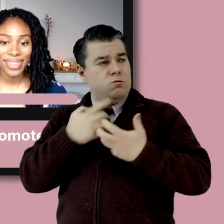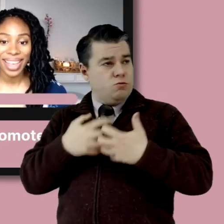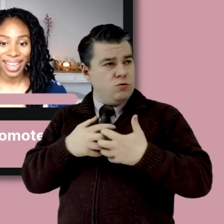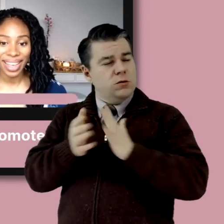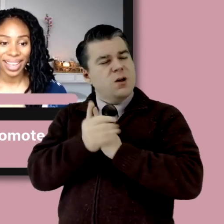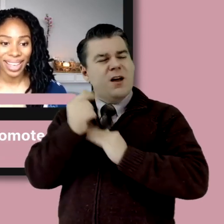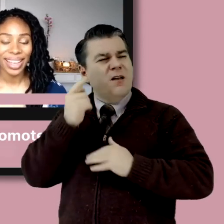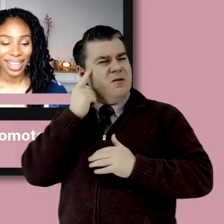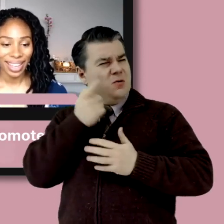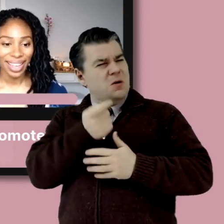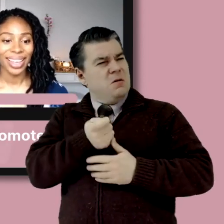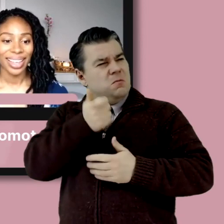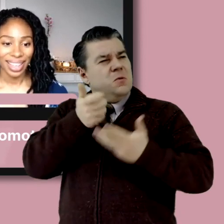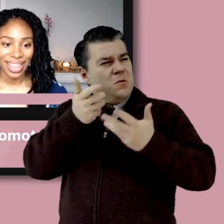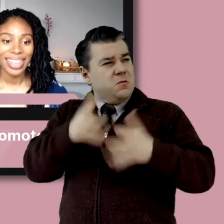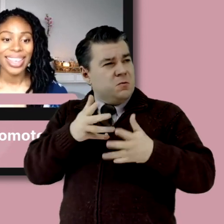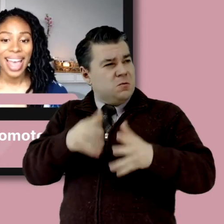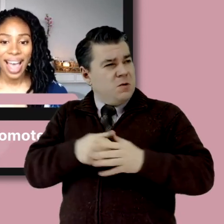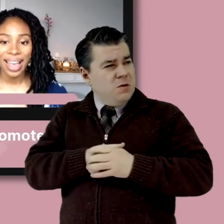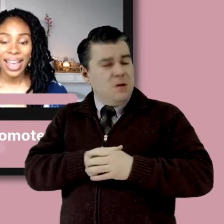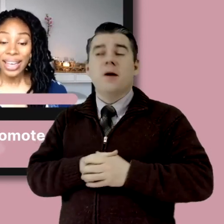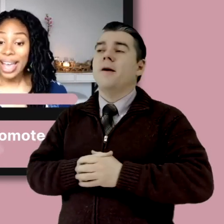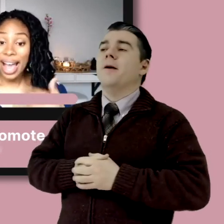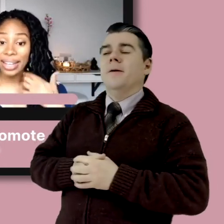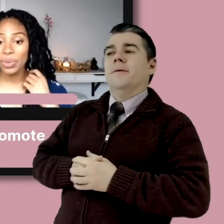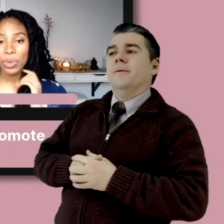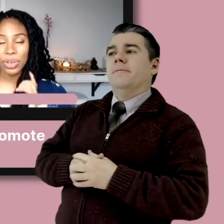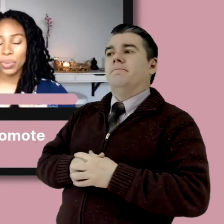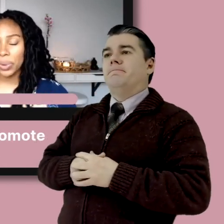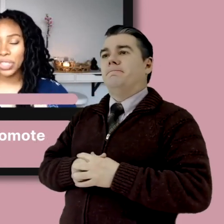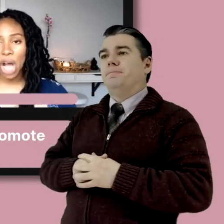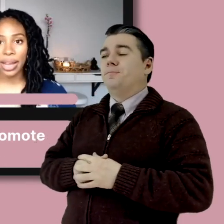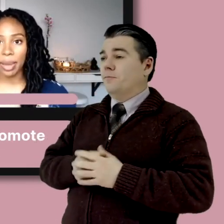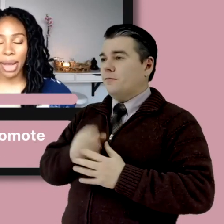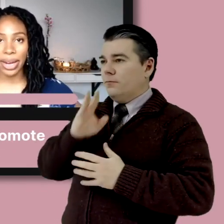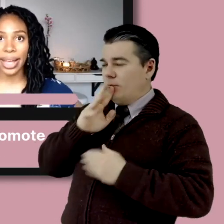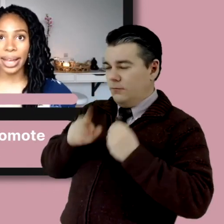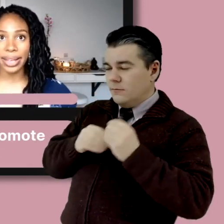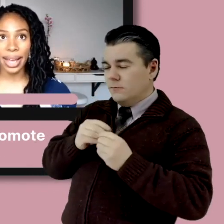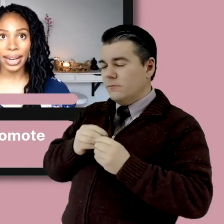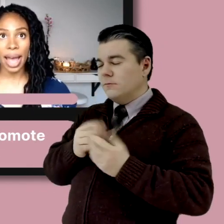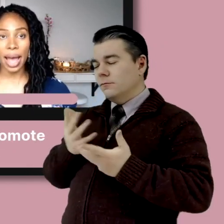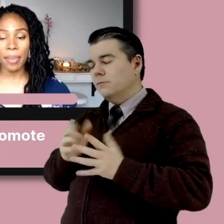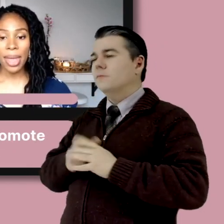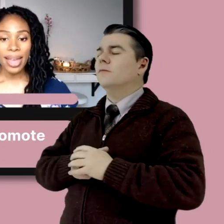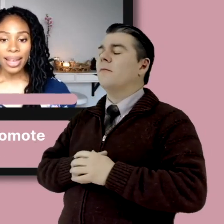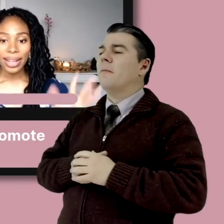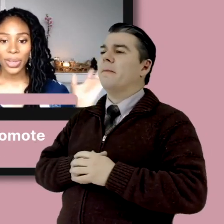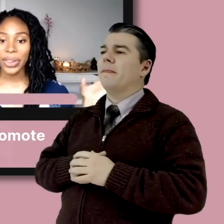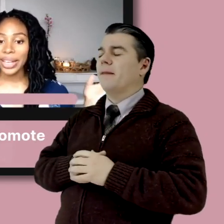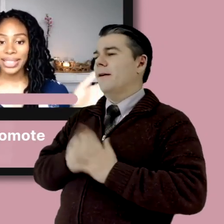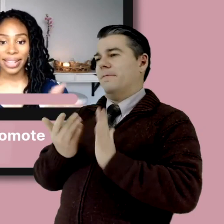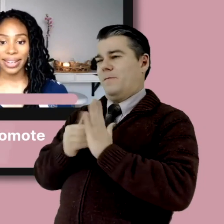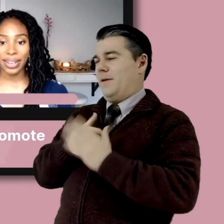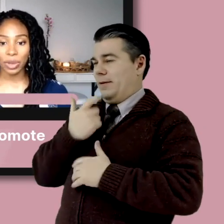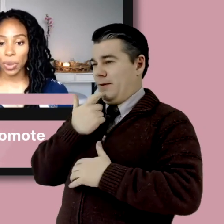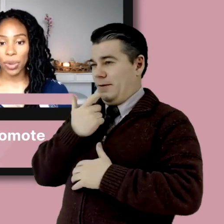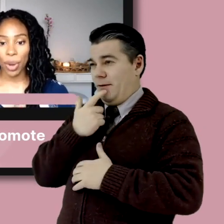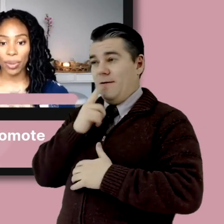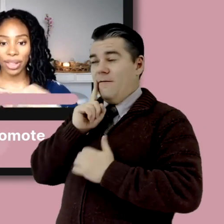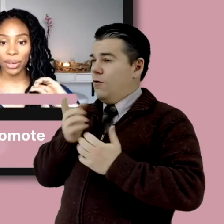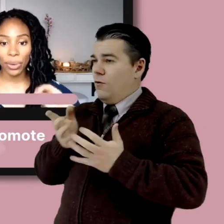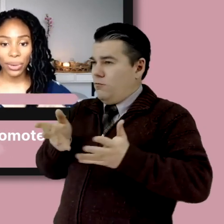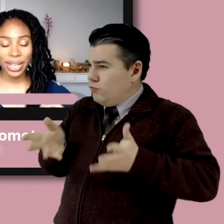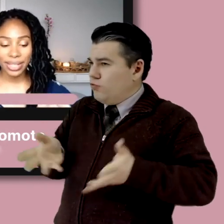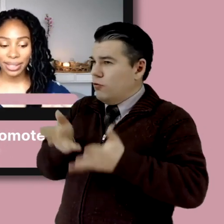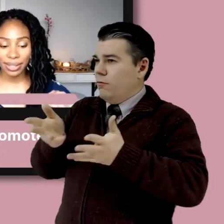think we've touched a little bit on this, but yeah, we were talking about it. So I like to say, like, to